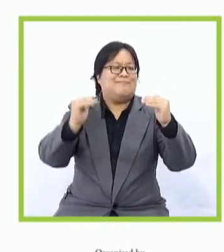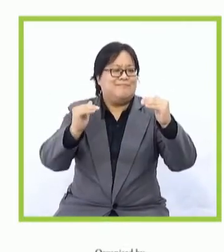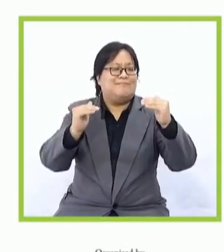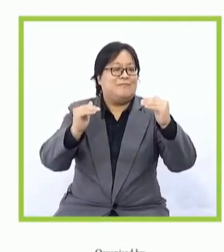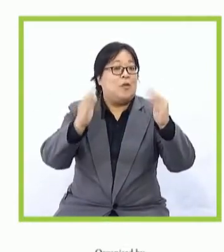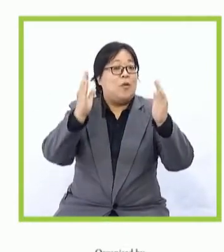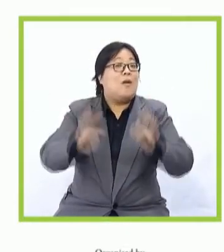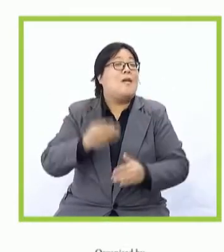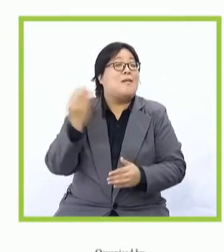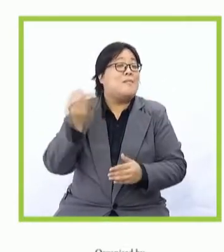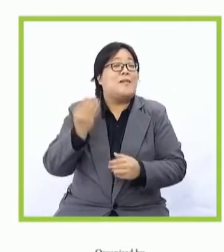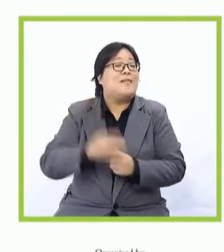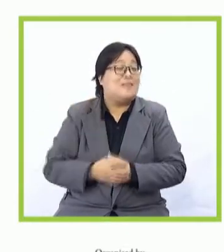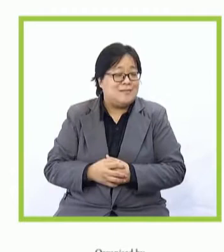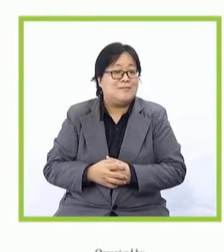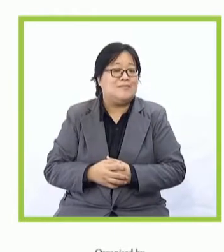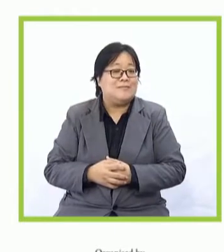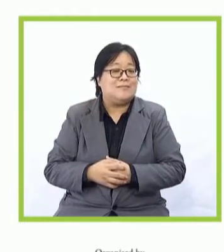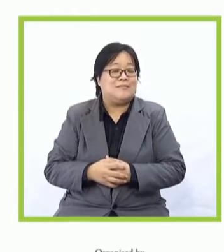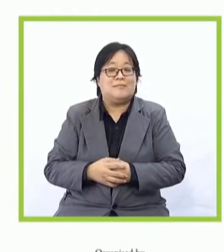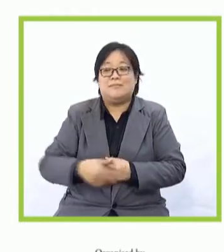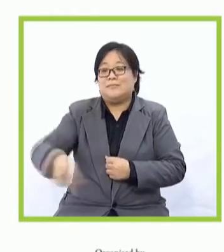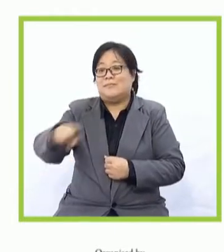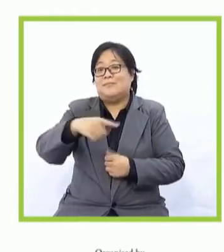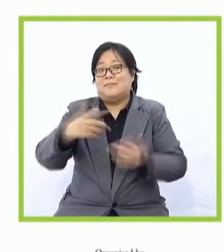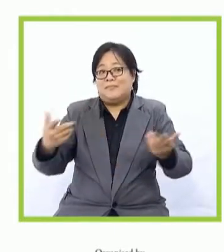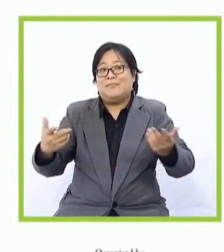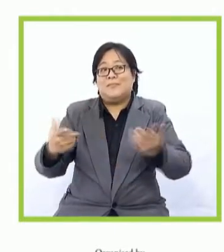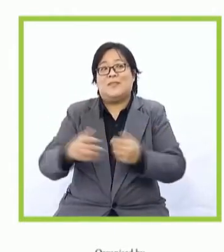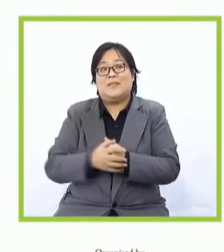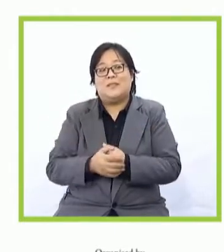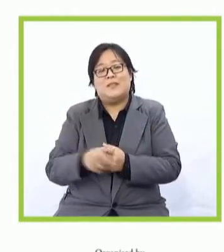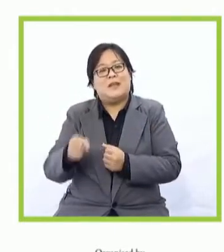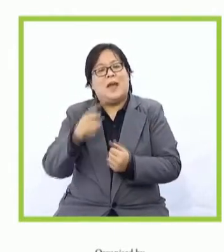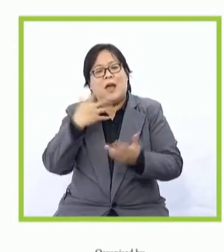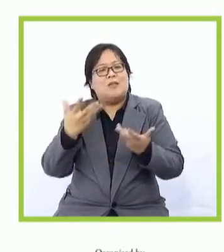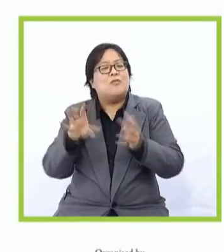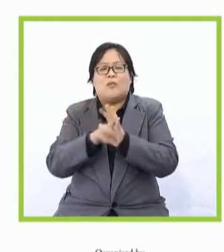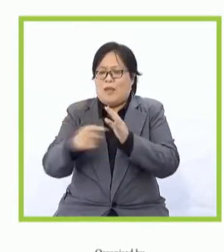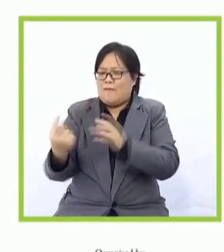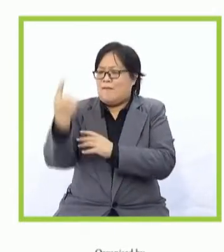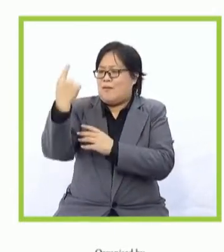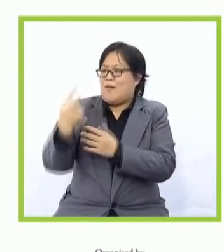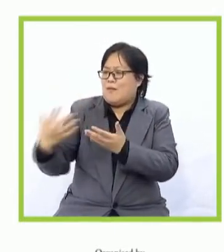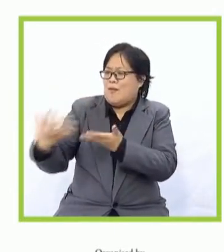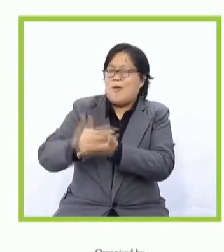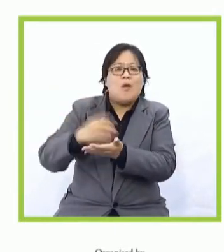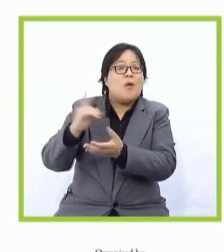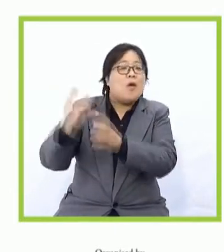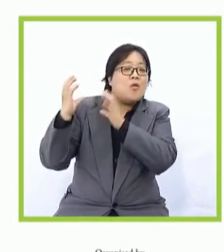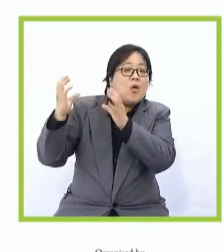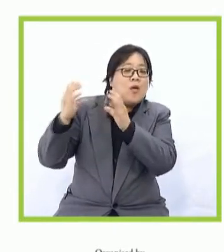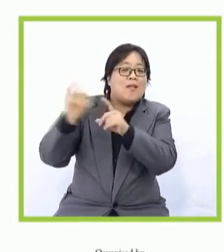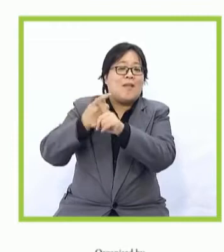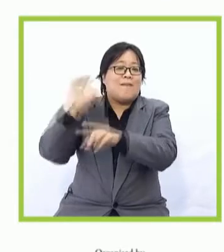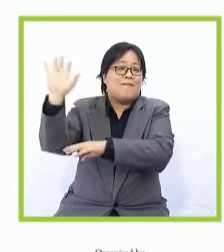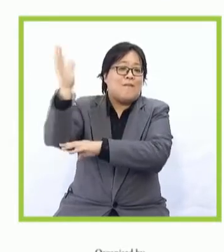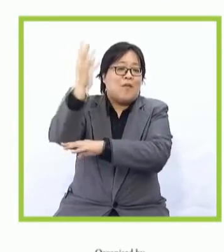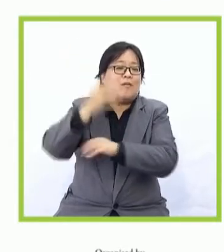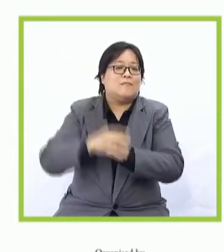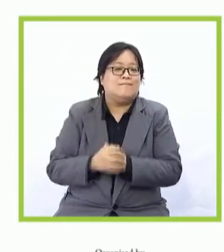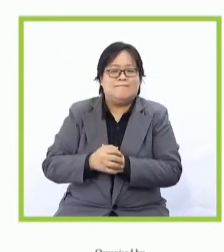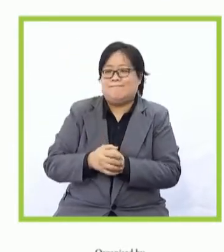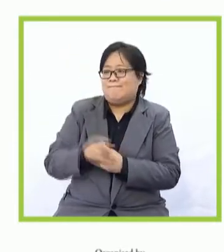Brazilians, landless workers, one group I met were the women who collect coconuts from the forests and from the big estates. And